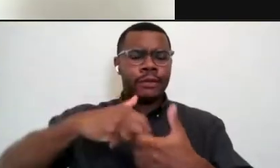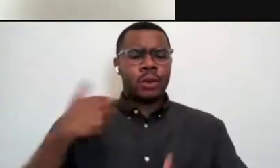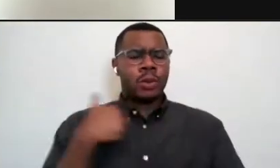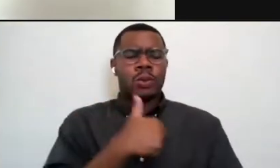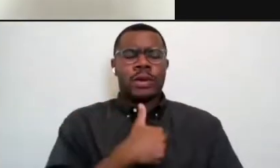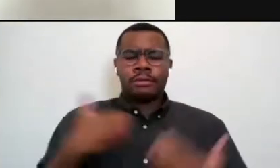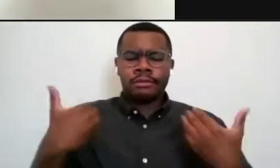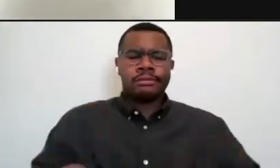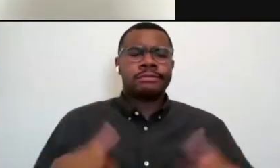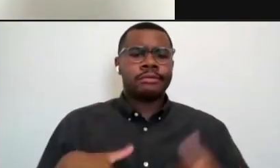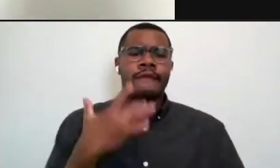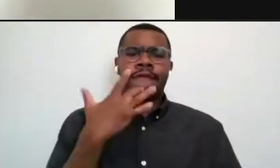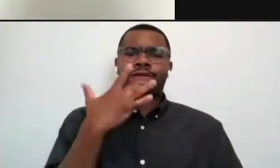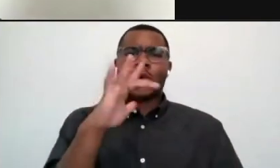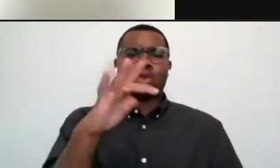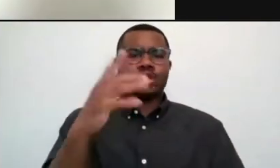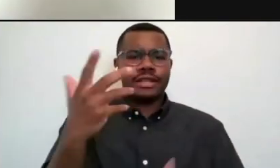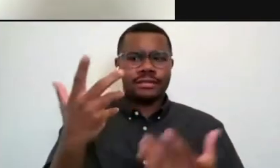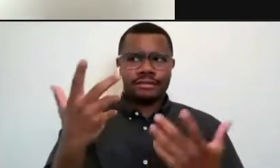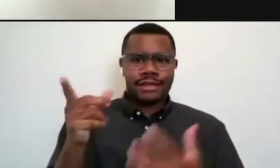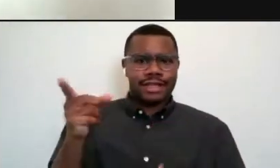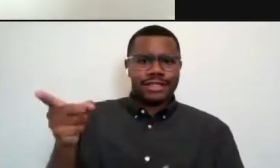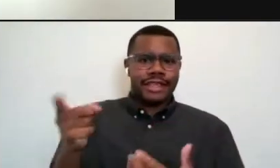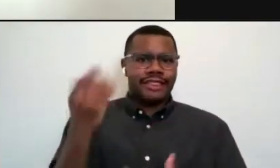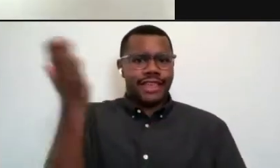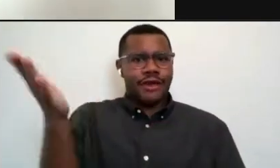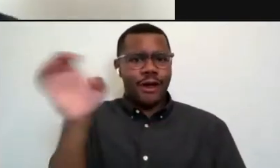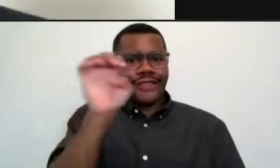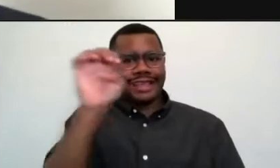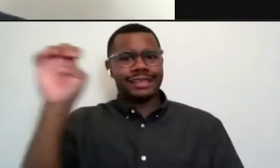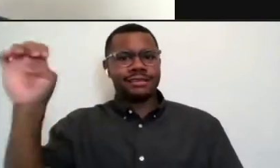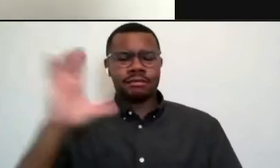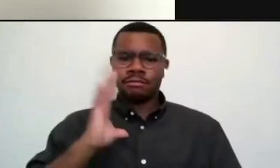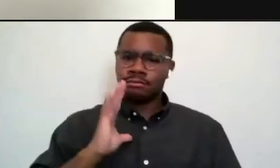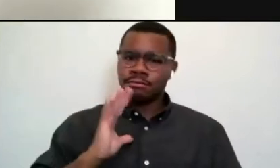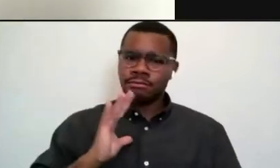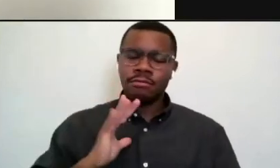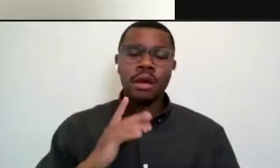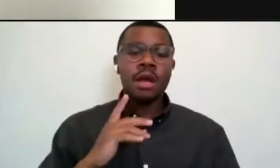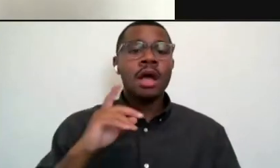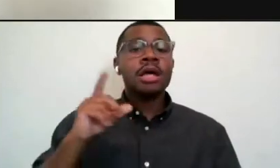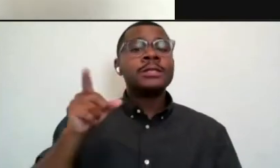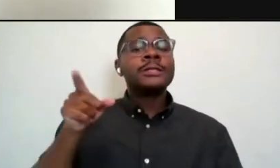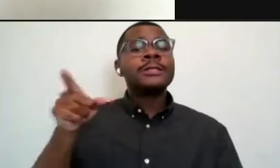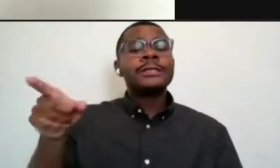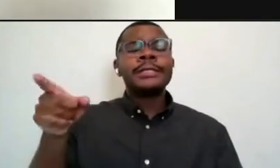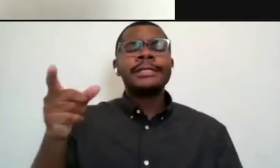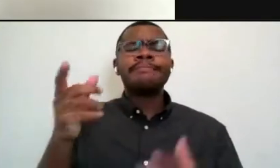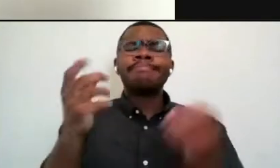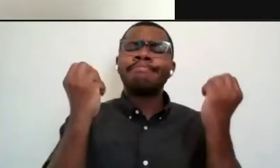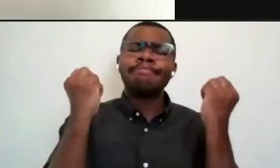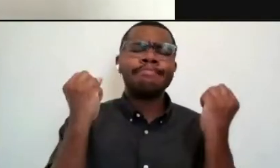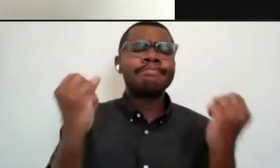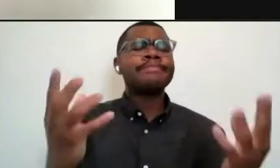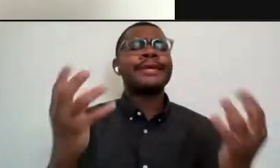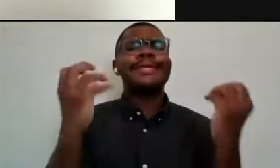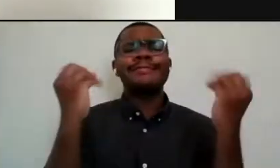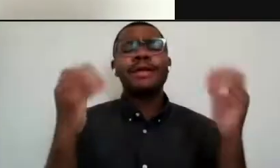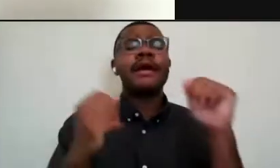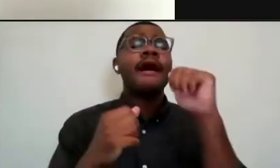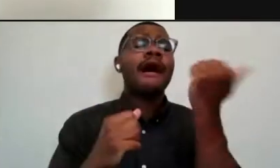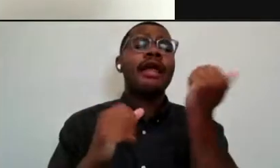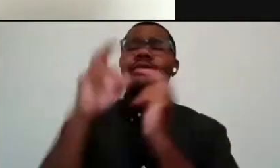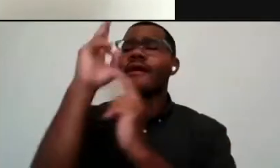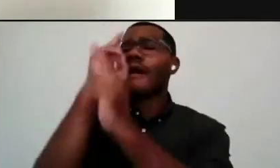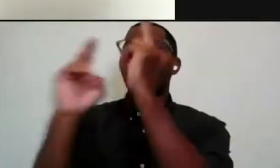to have her on the East Coast right now. She's received many other honors, including